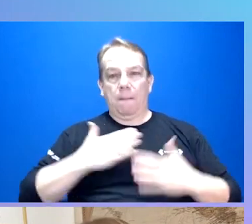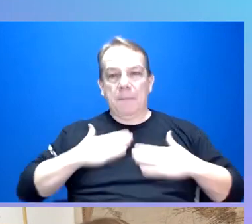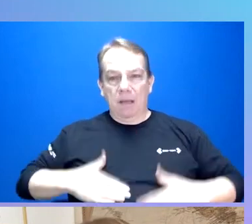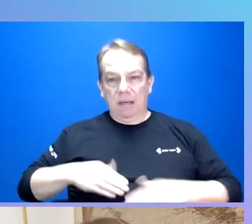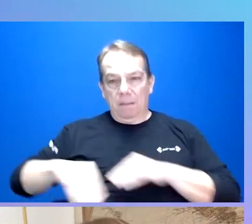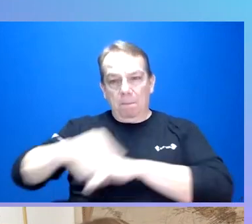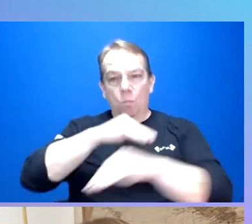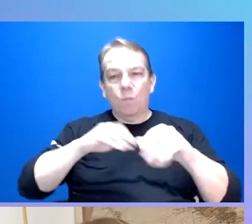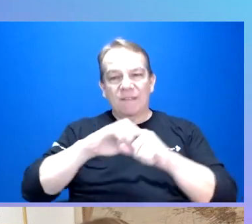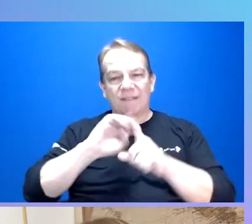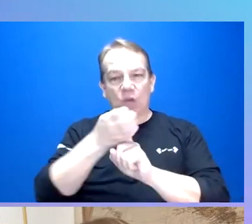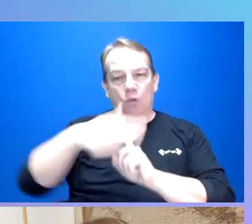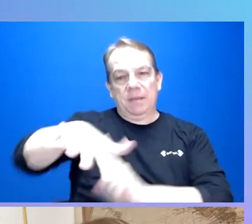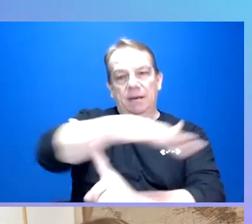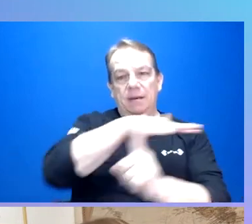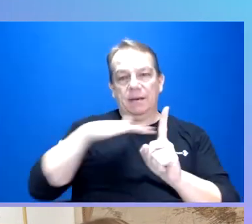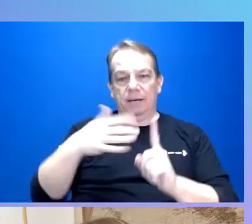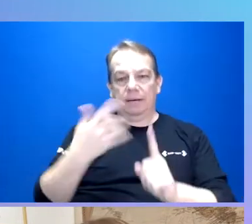method.